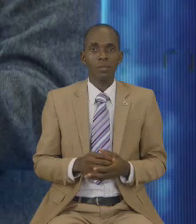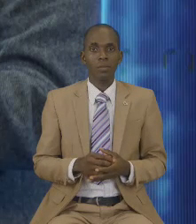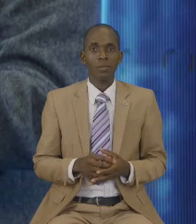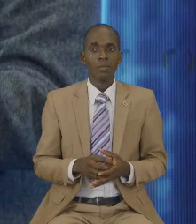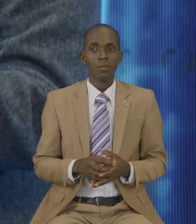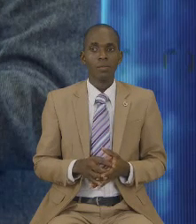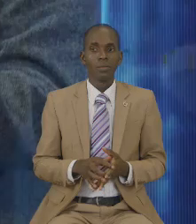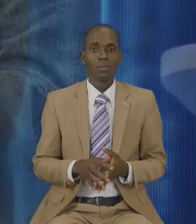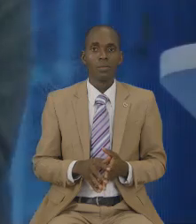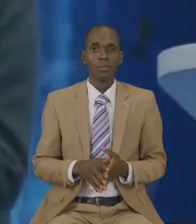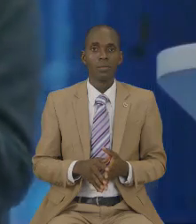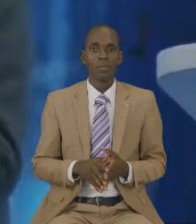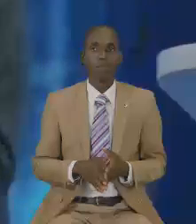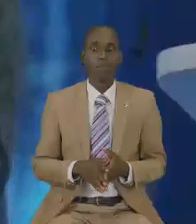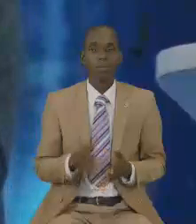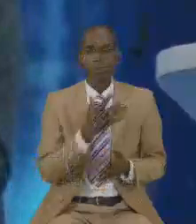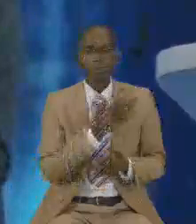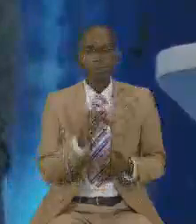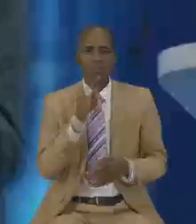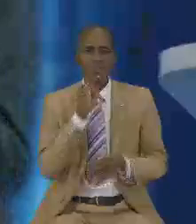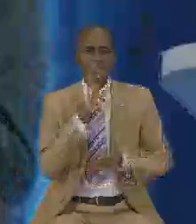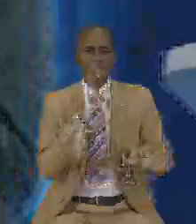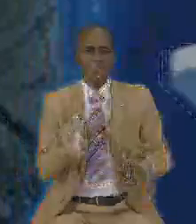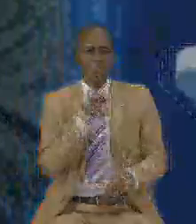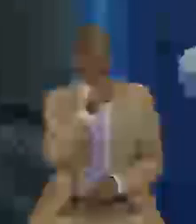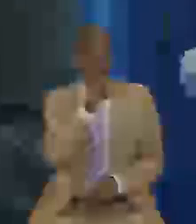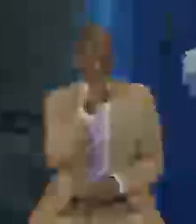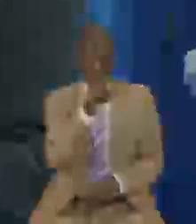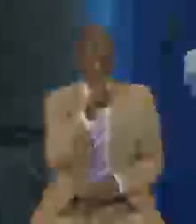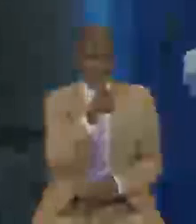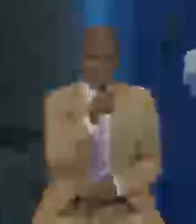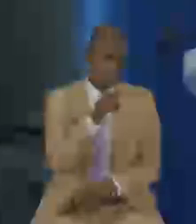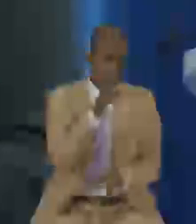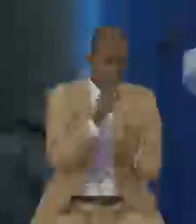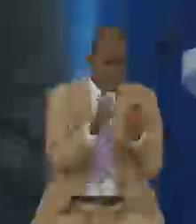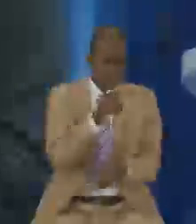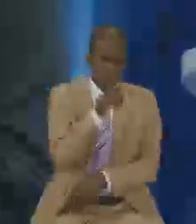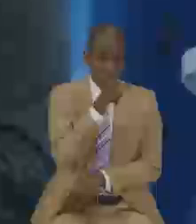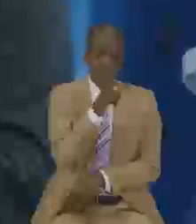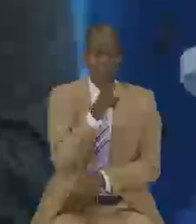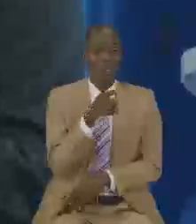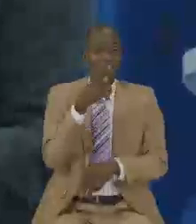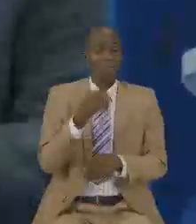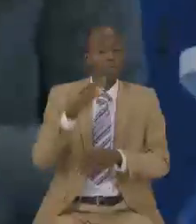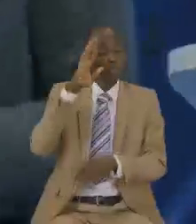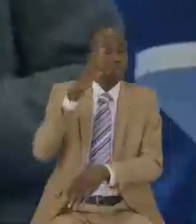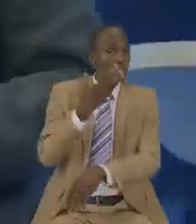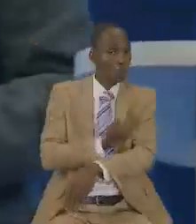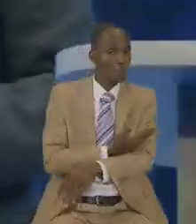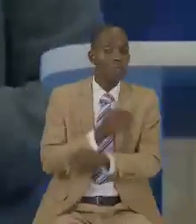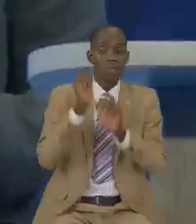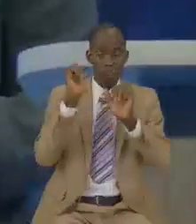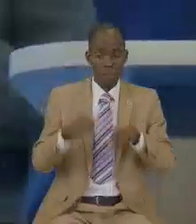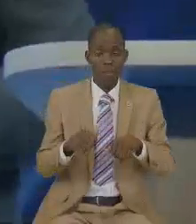he's pointing to you, and he says, if the Son shall make you